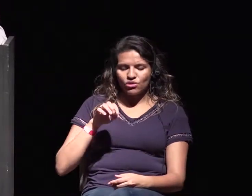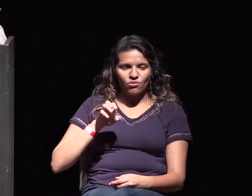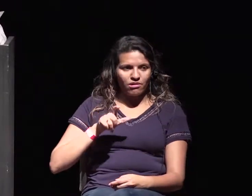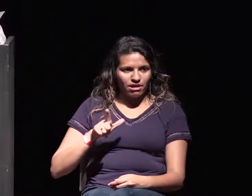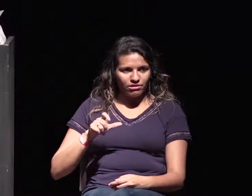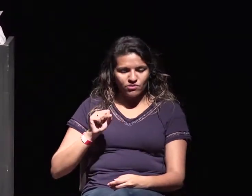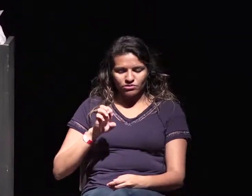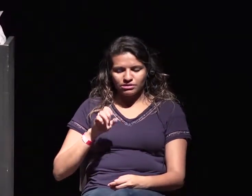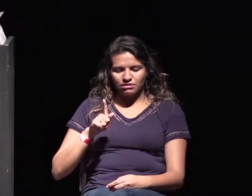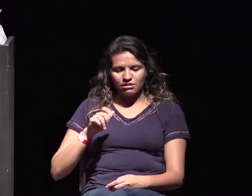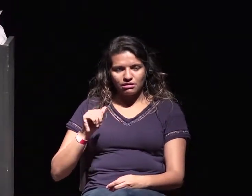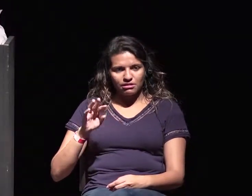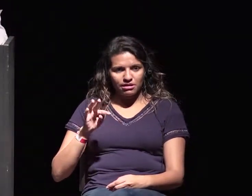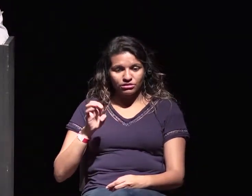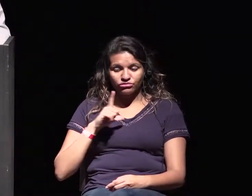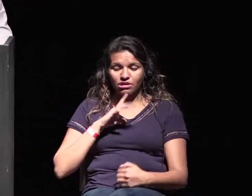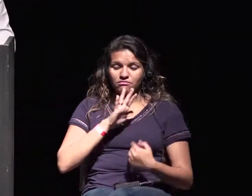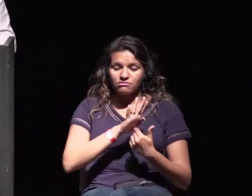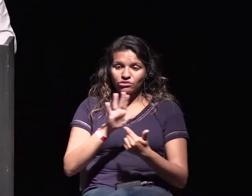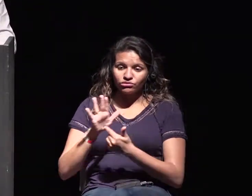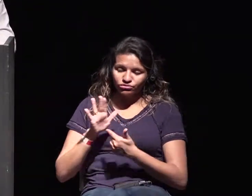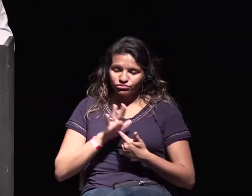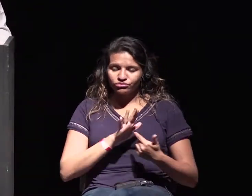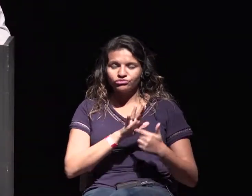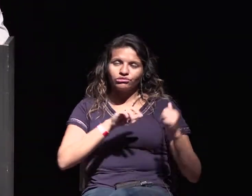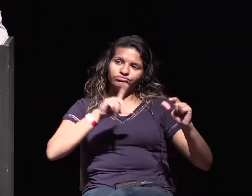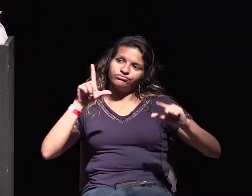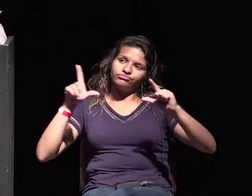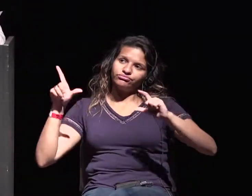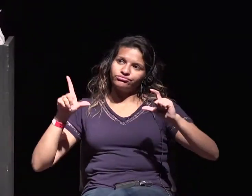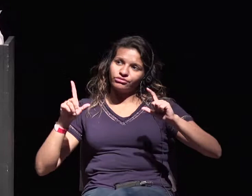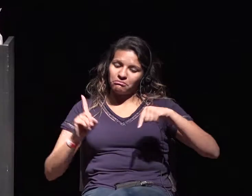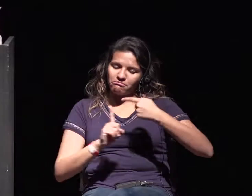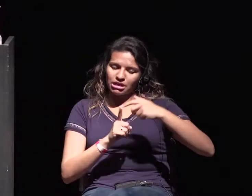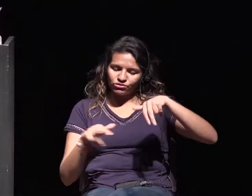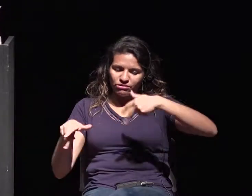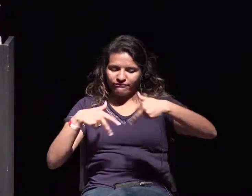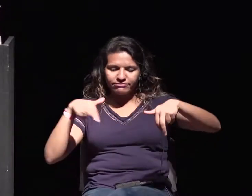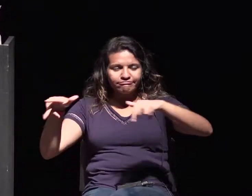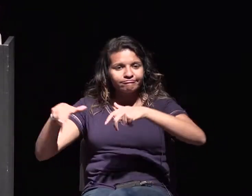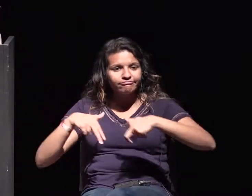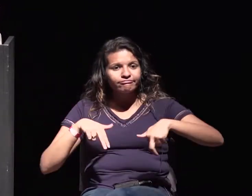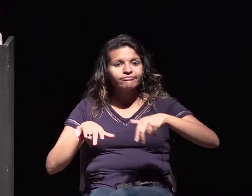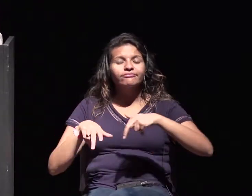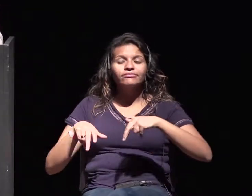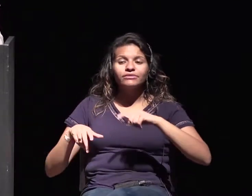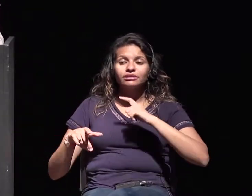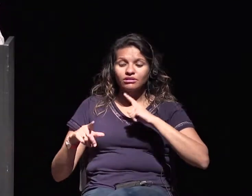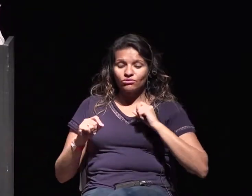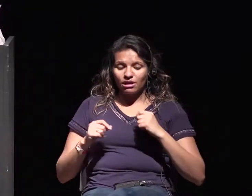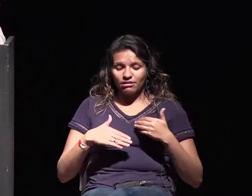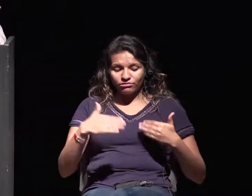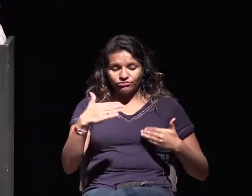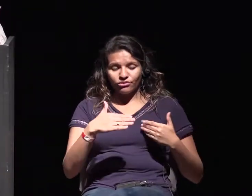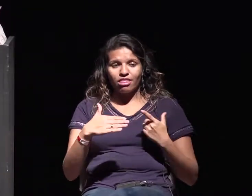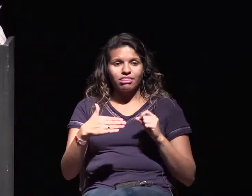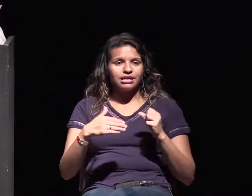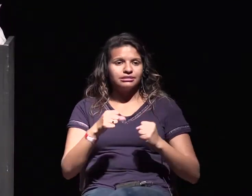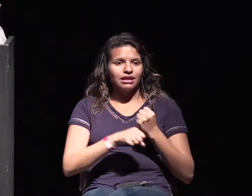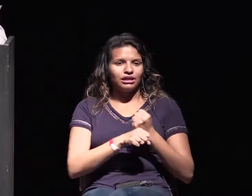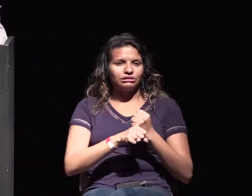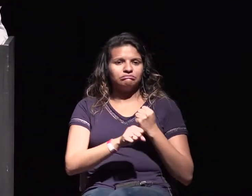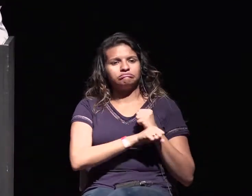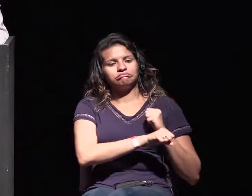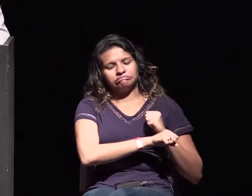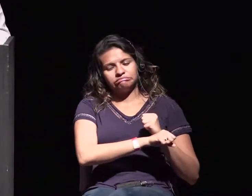reinterpreted 10 years after its original occurrence. Occupying the space of the Art Center once